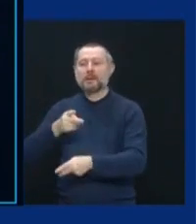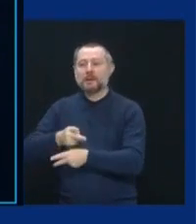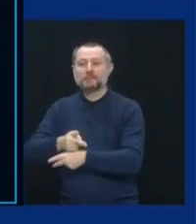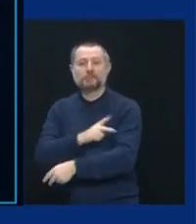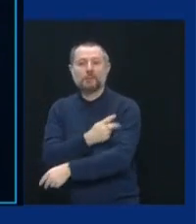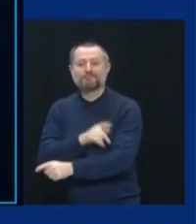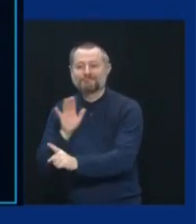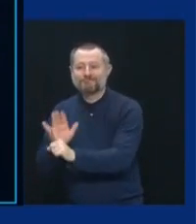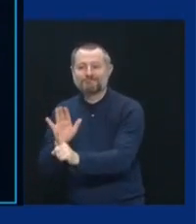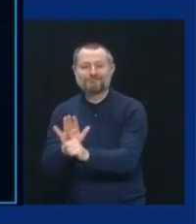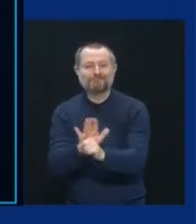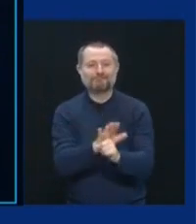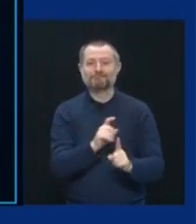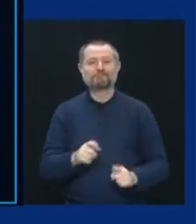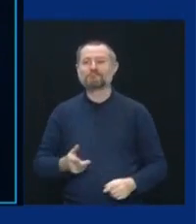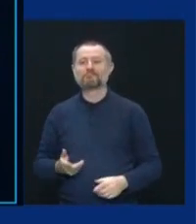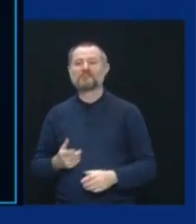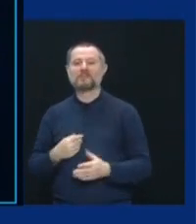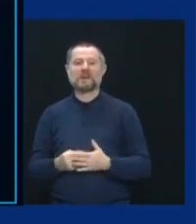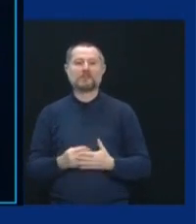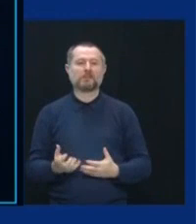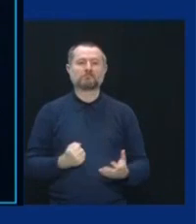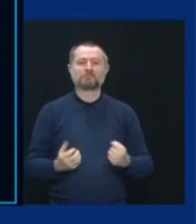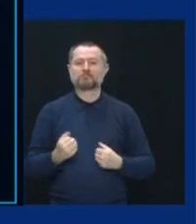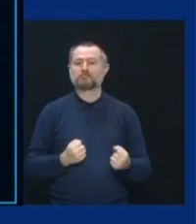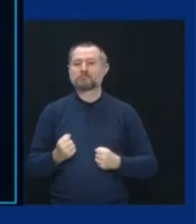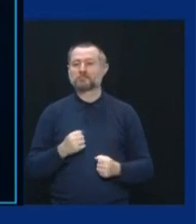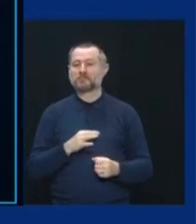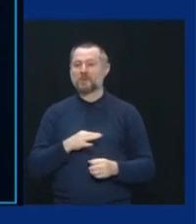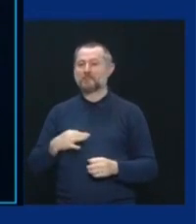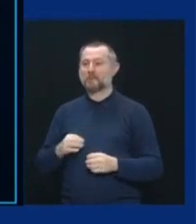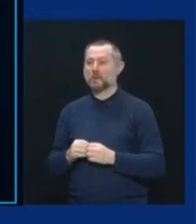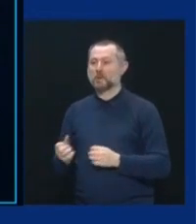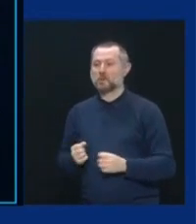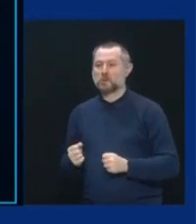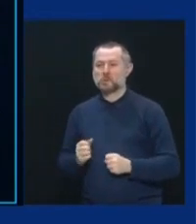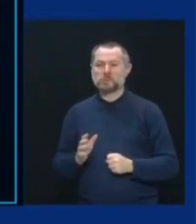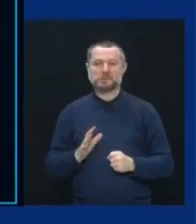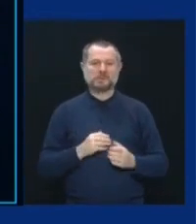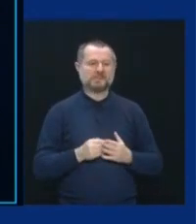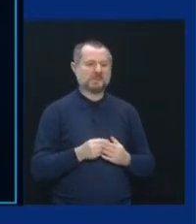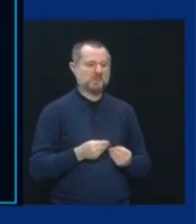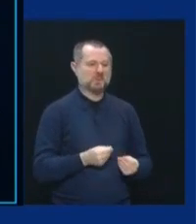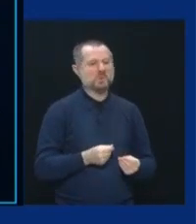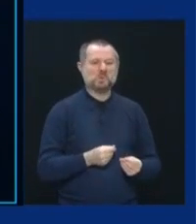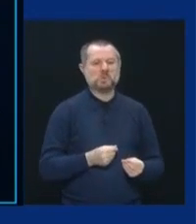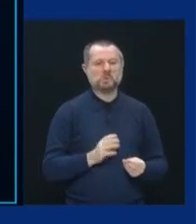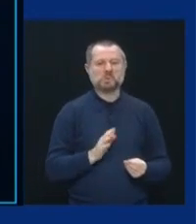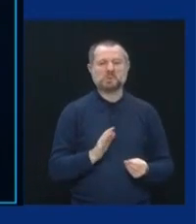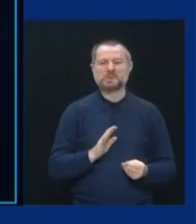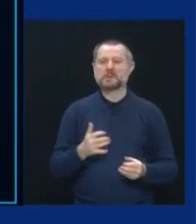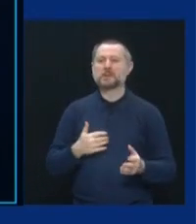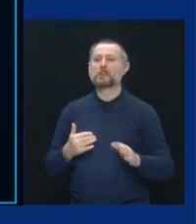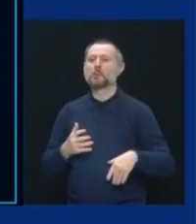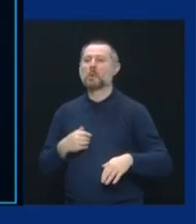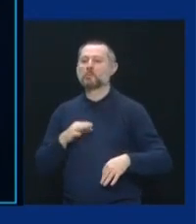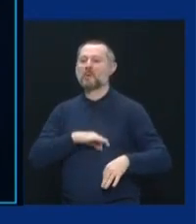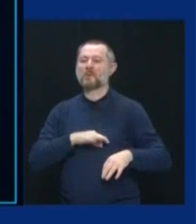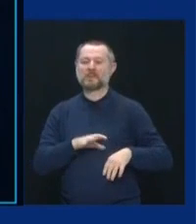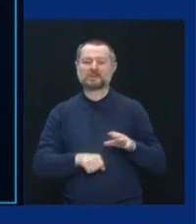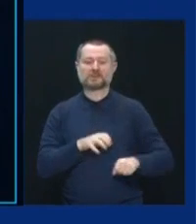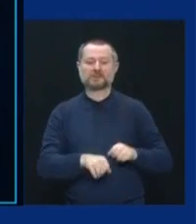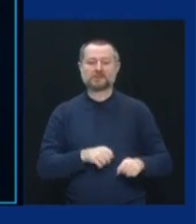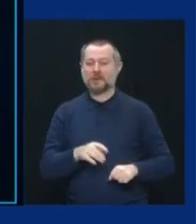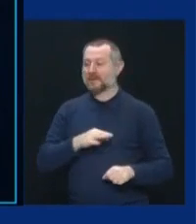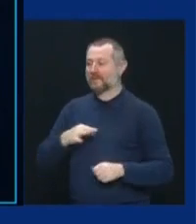one or the other. Do you want to hire more staff, or do you want to make more profit? Do you want to